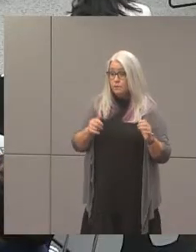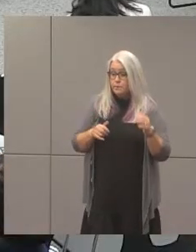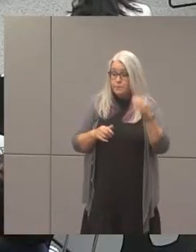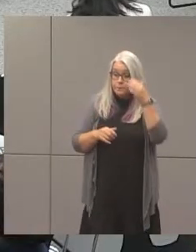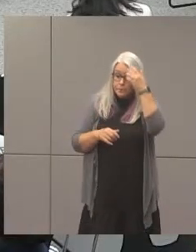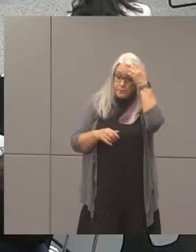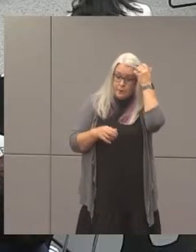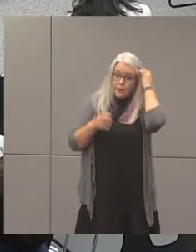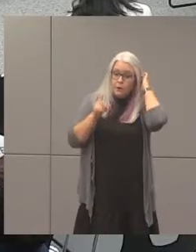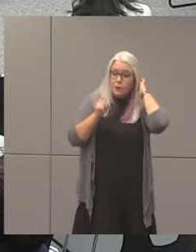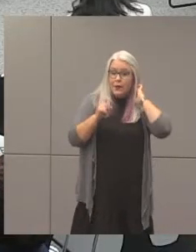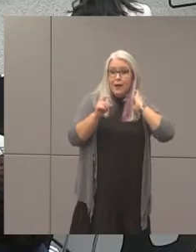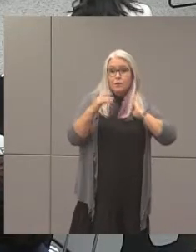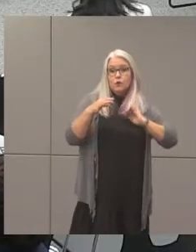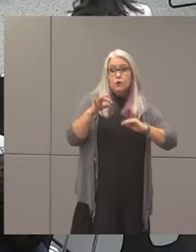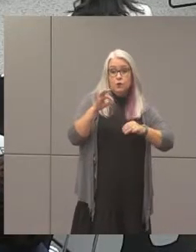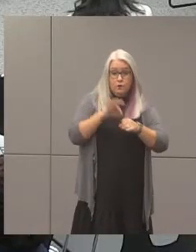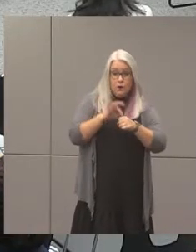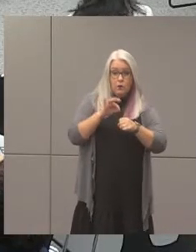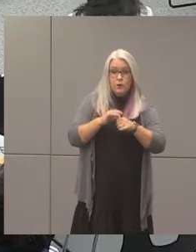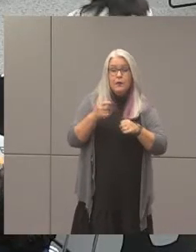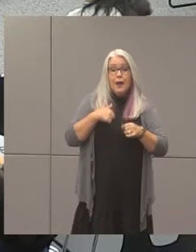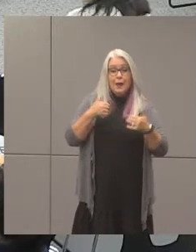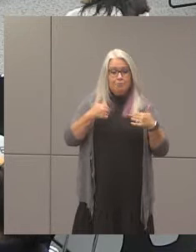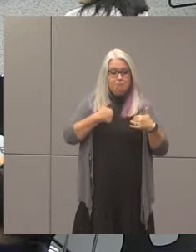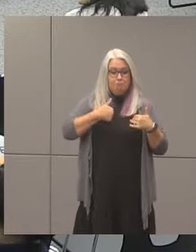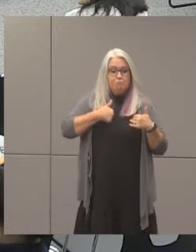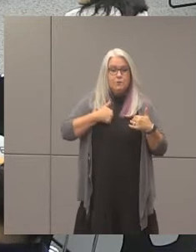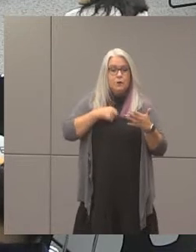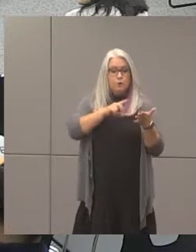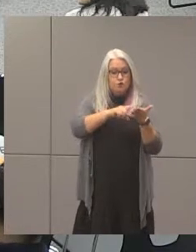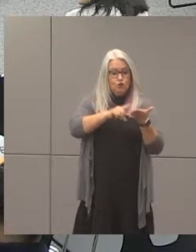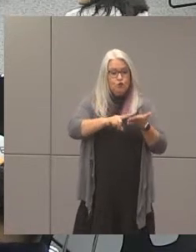Before we vote, I've done some research.